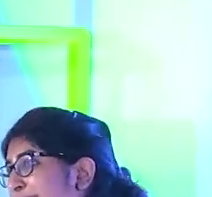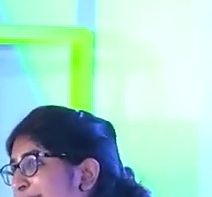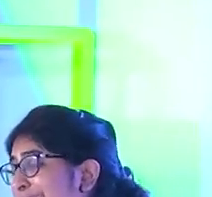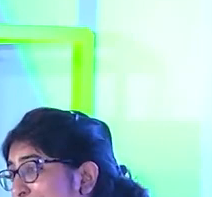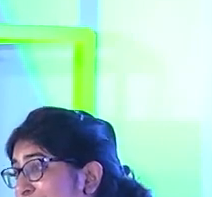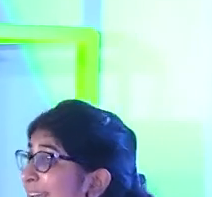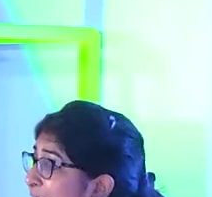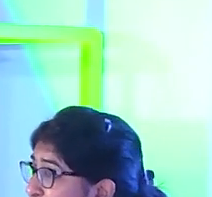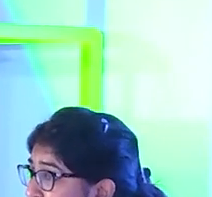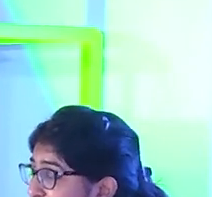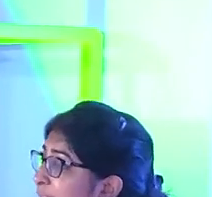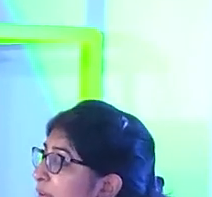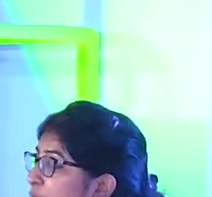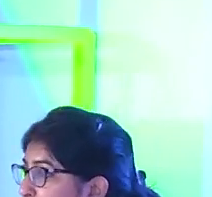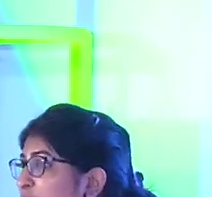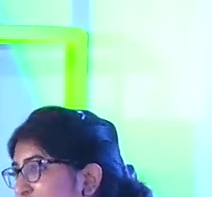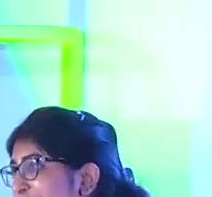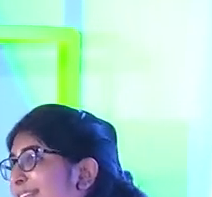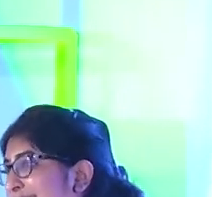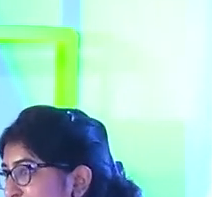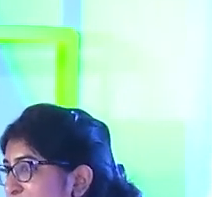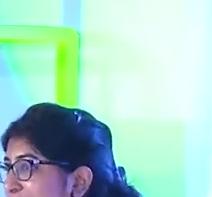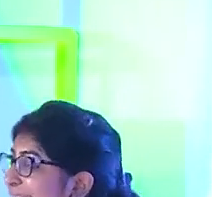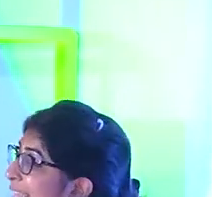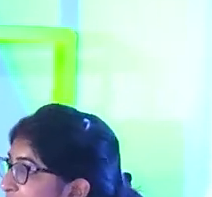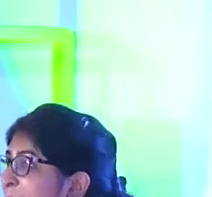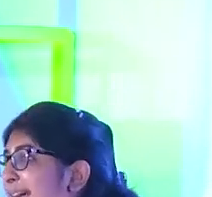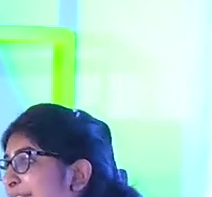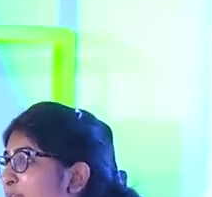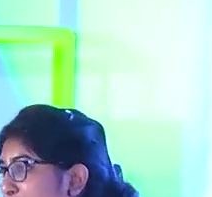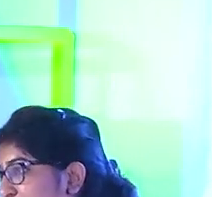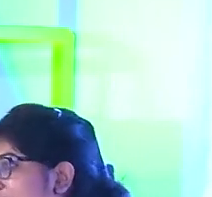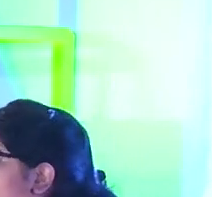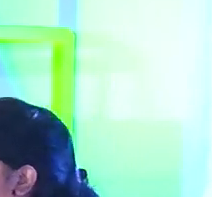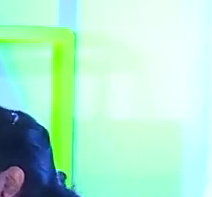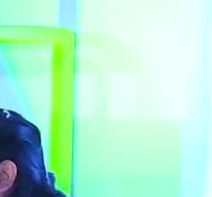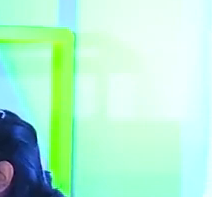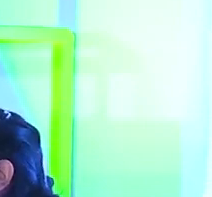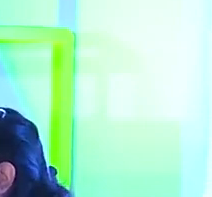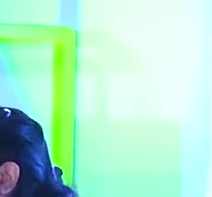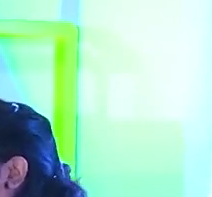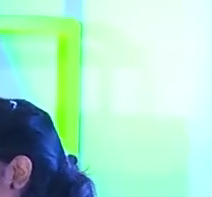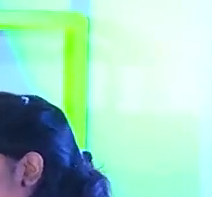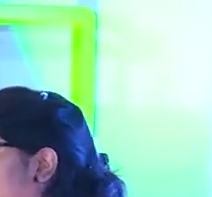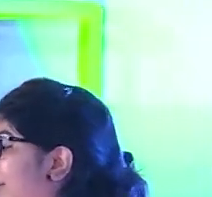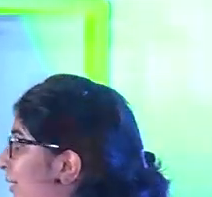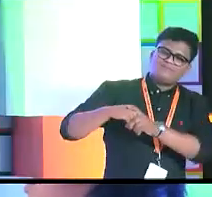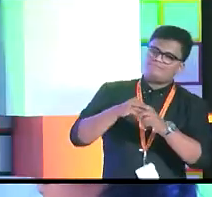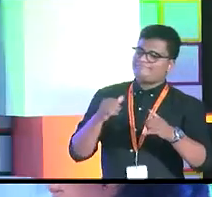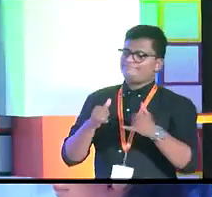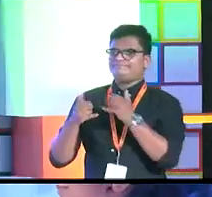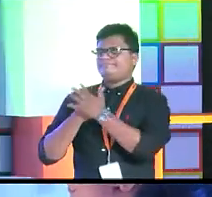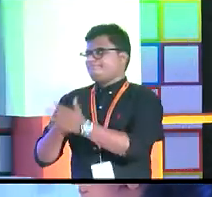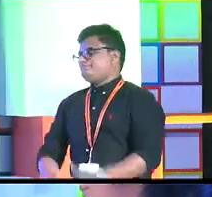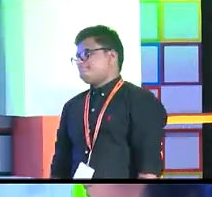your swings and slides and ensures that no child is left behind and everybody has an opportunity to play on in the playground.